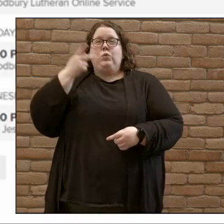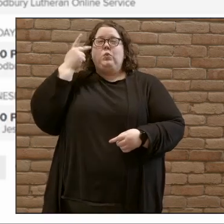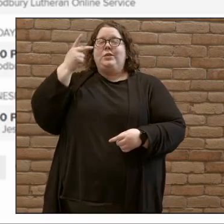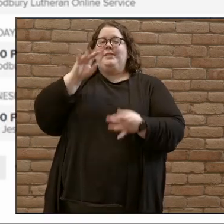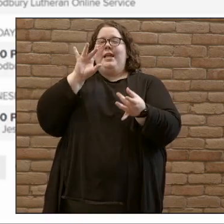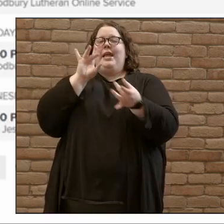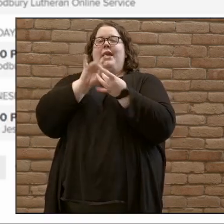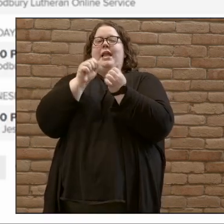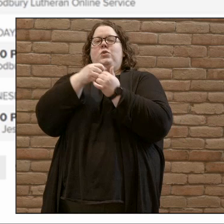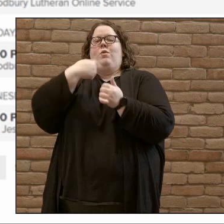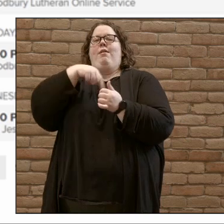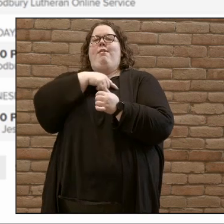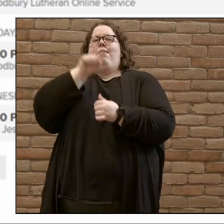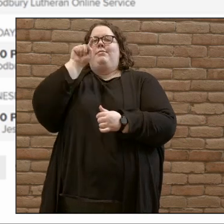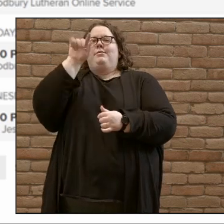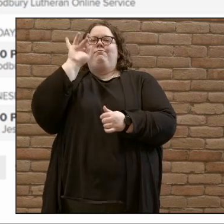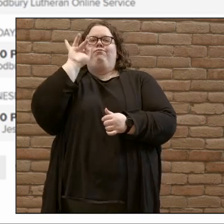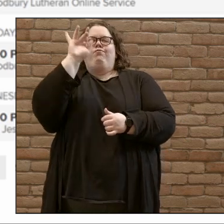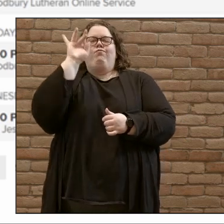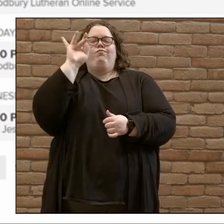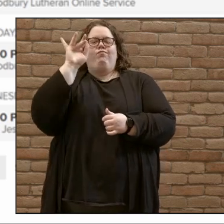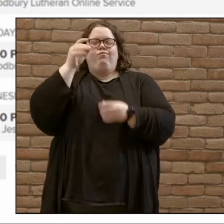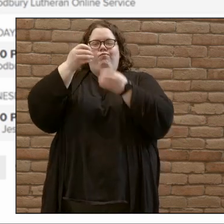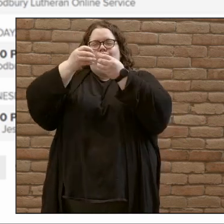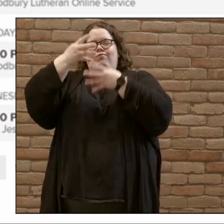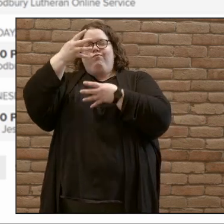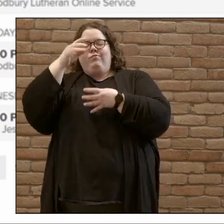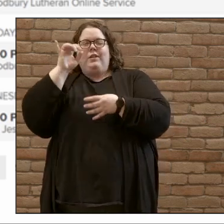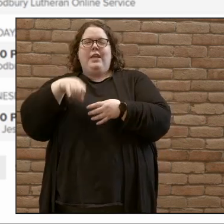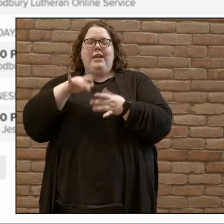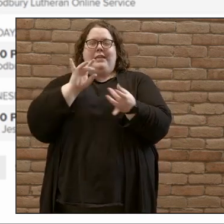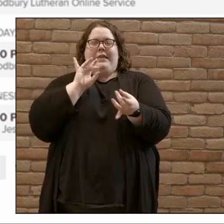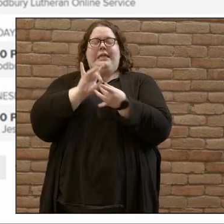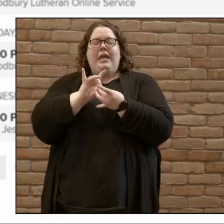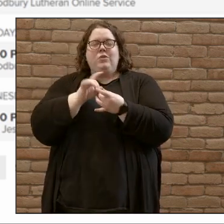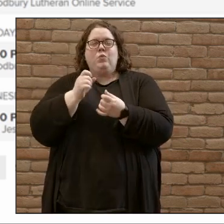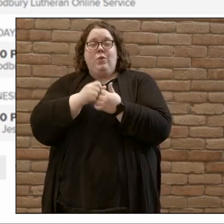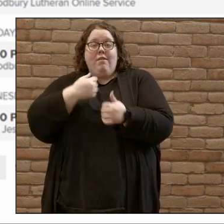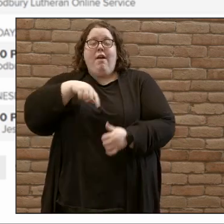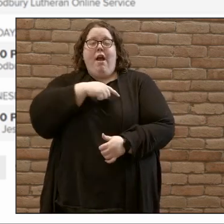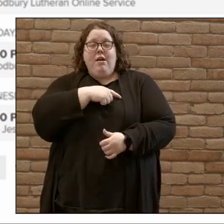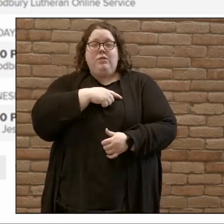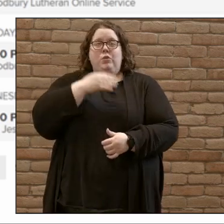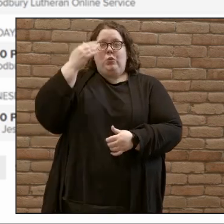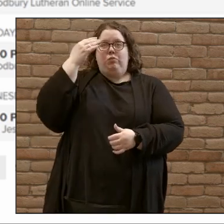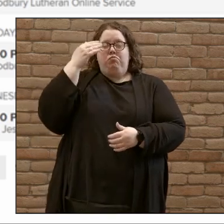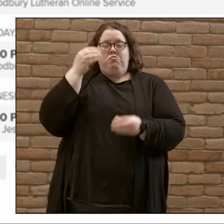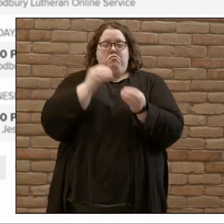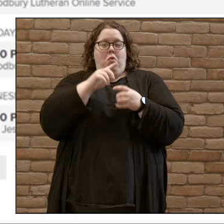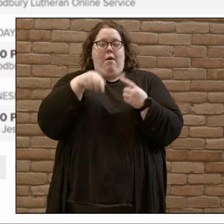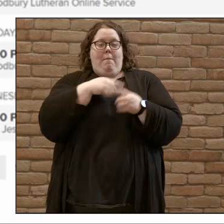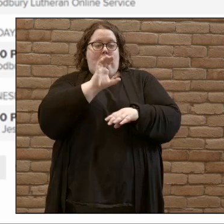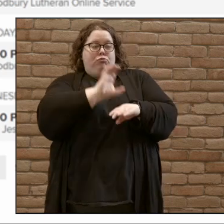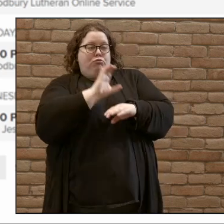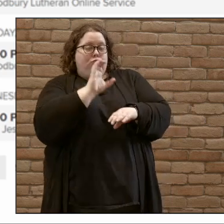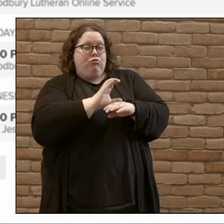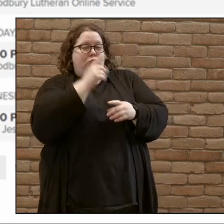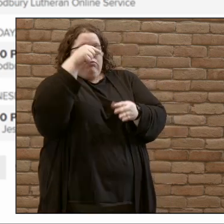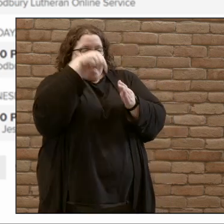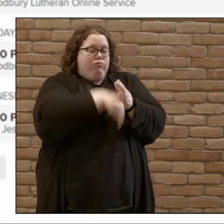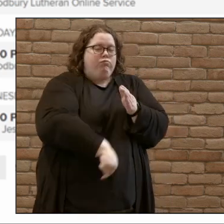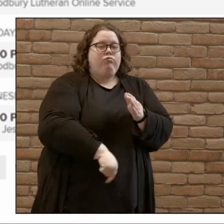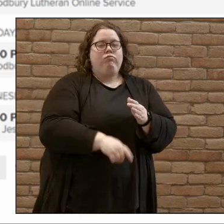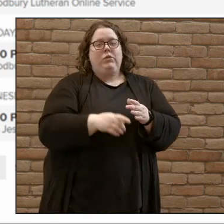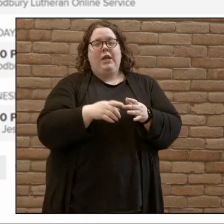top of the screen there. That's just going to allow you to connect with us, to allow you to get to know more about us and share some information about you so that we